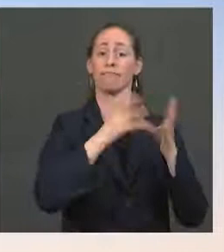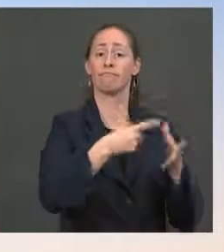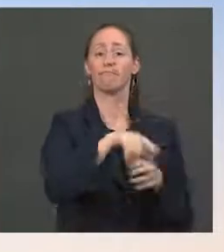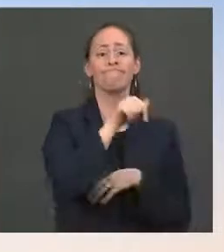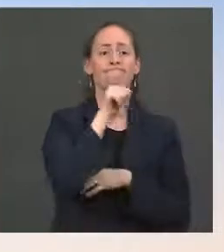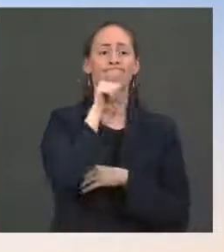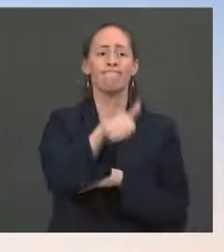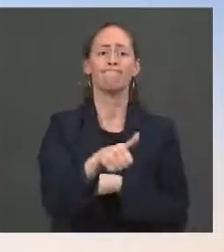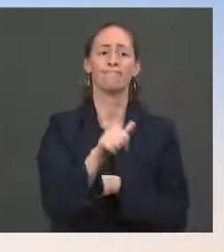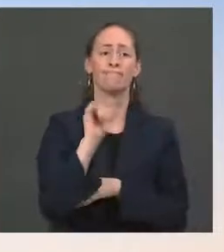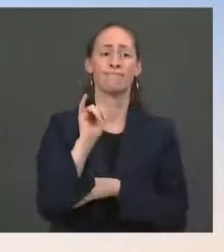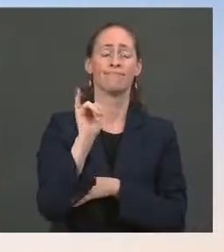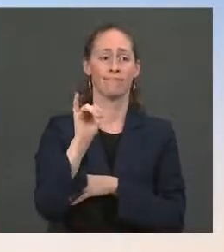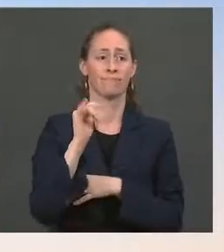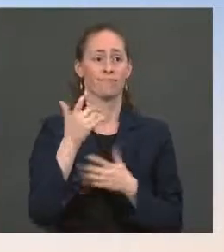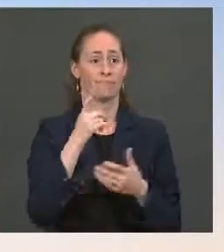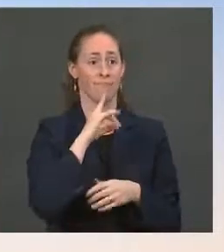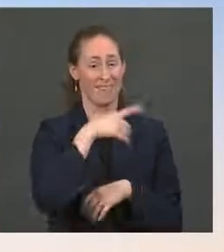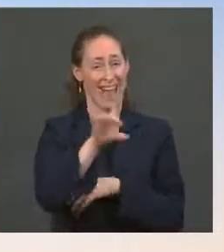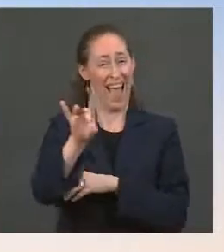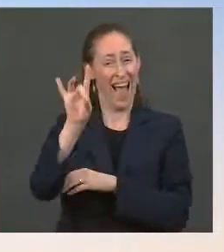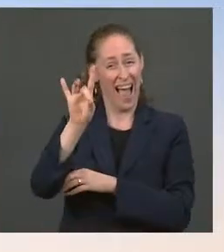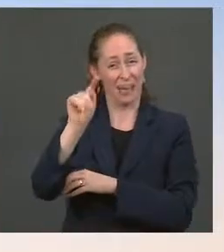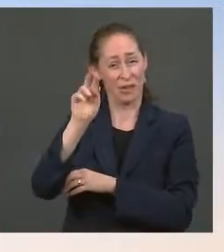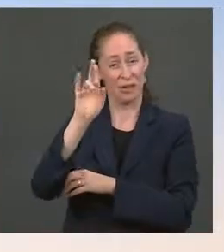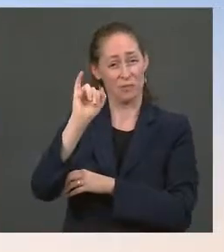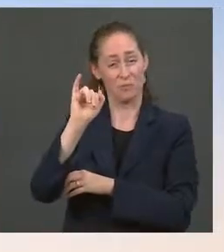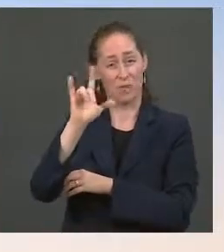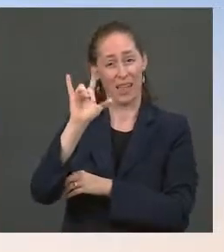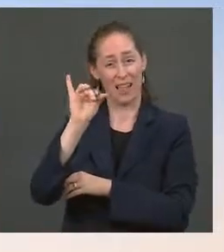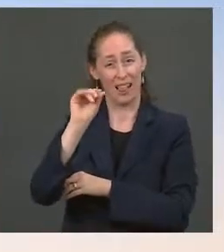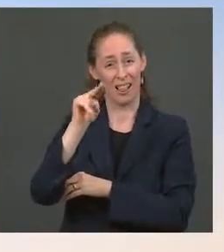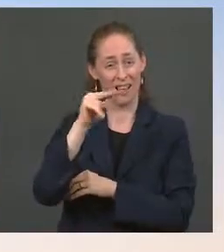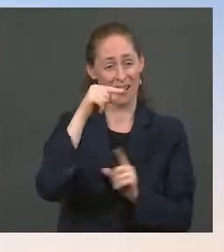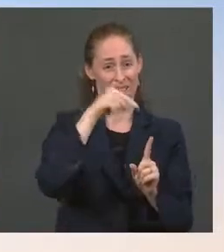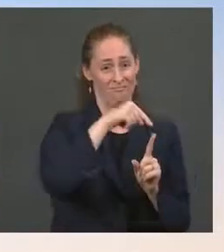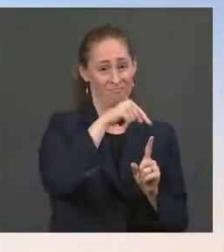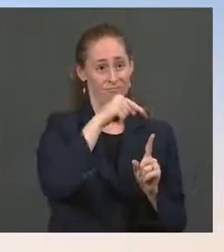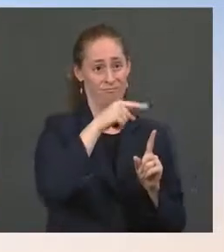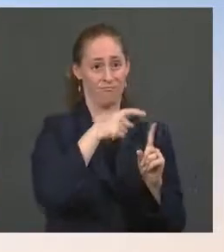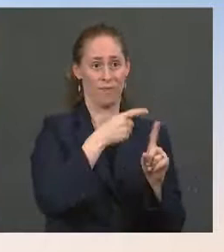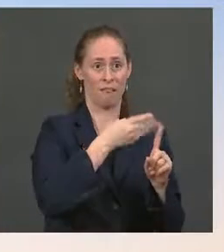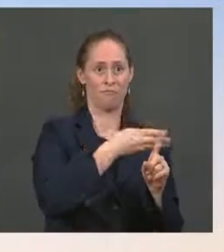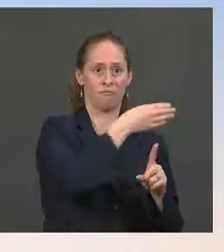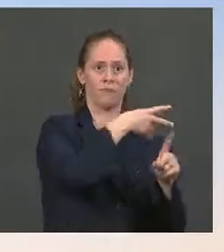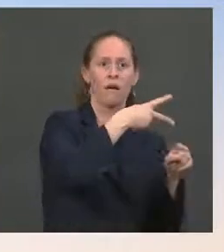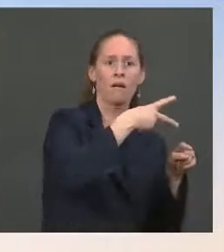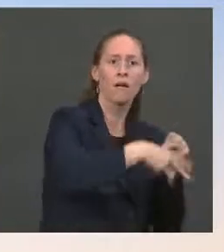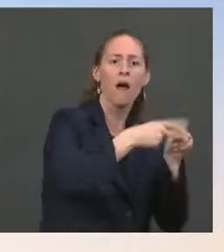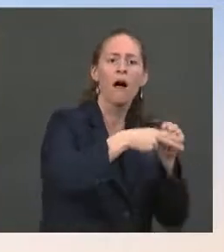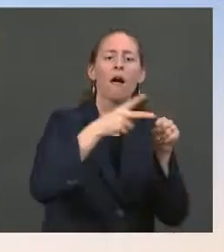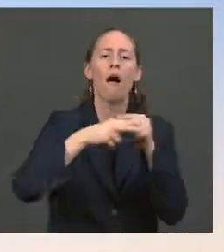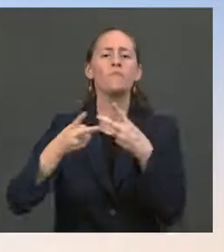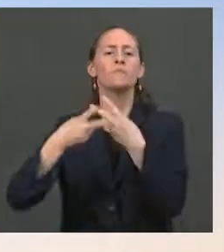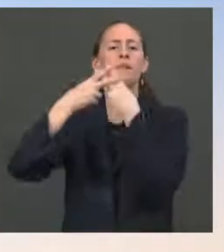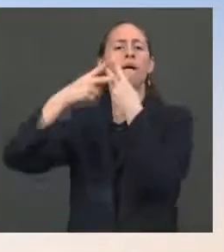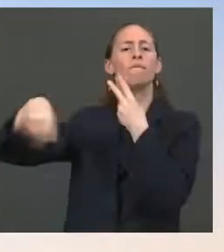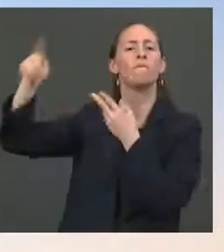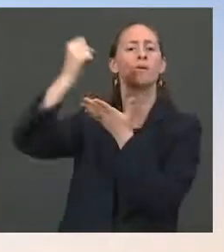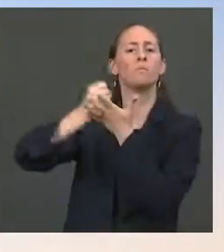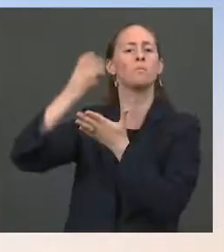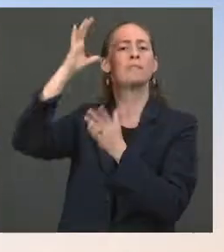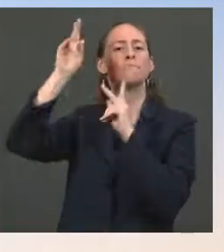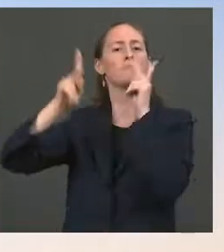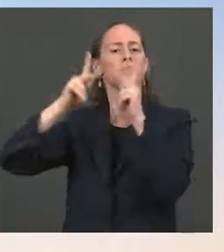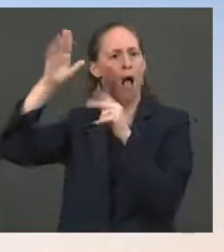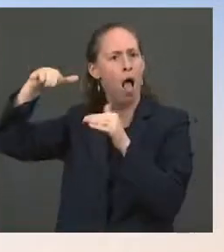trillion of that $8 trillion was for tax cuts for the wealthiest, which were unpaid for. And the rest of it, they supported, most of them